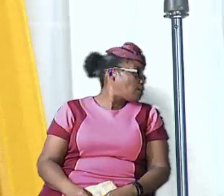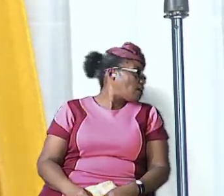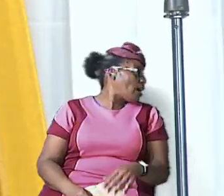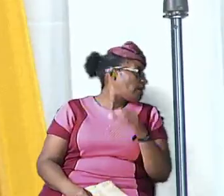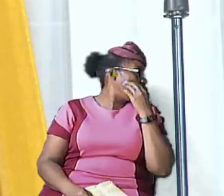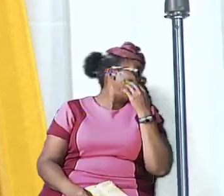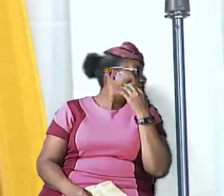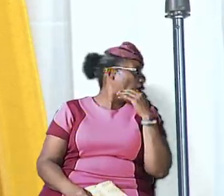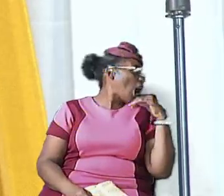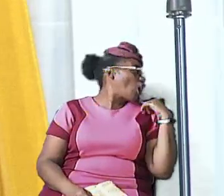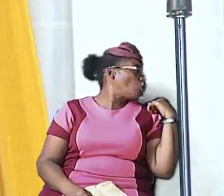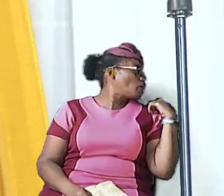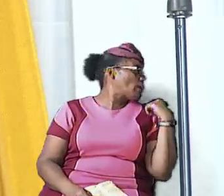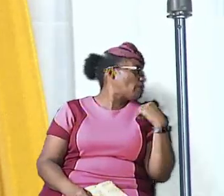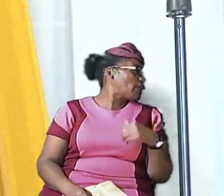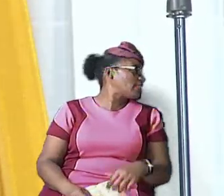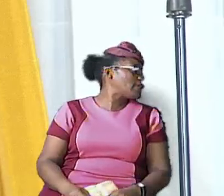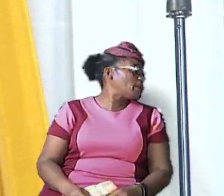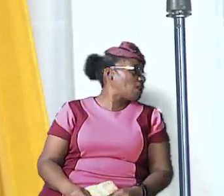yes, you.